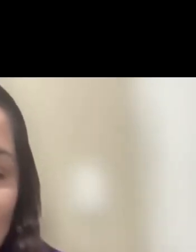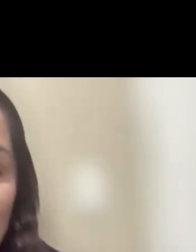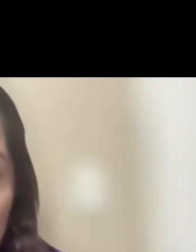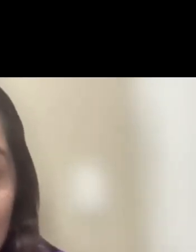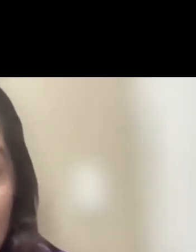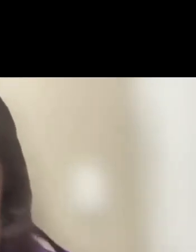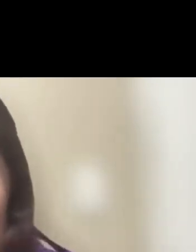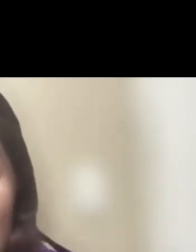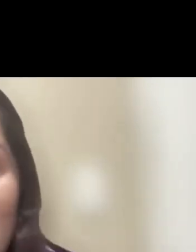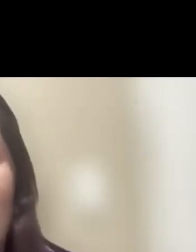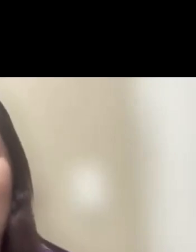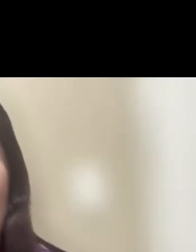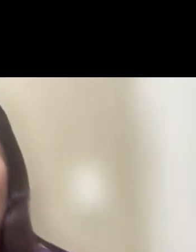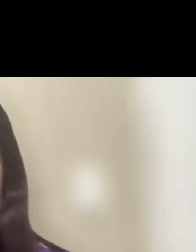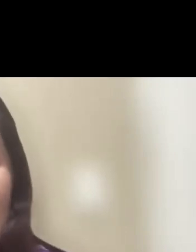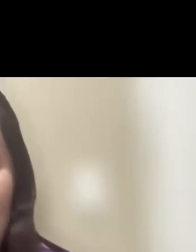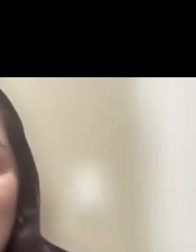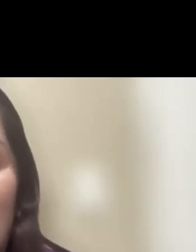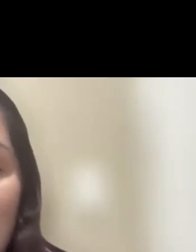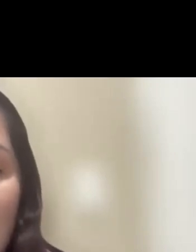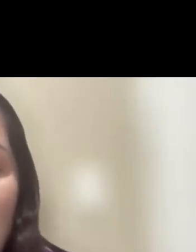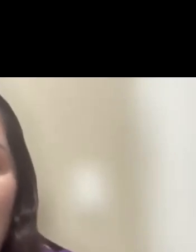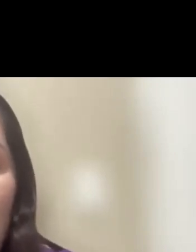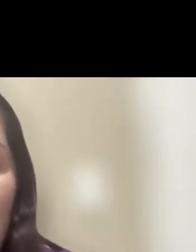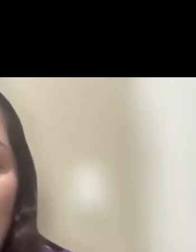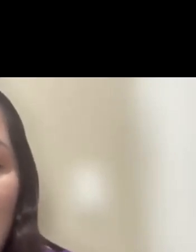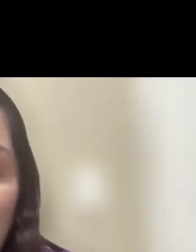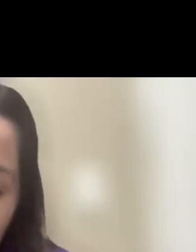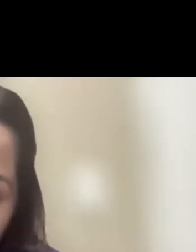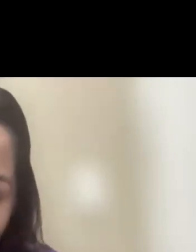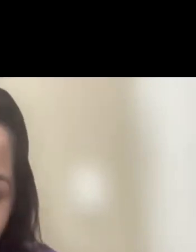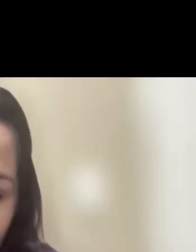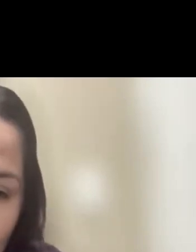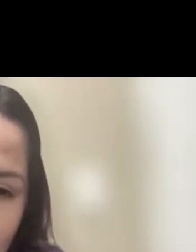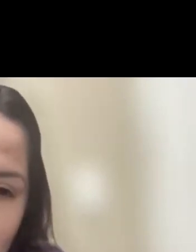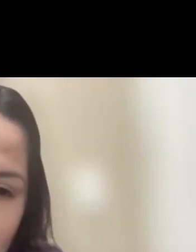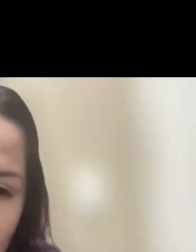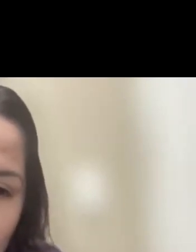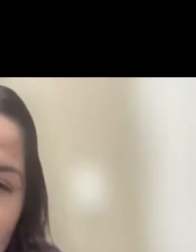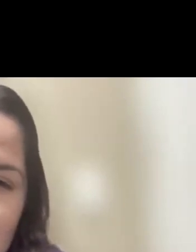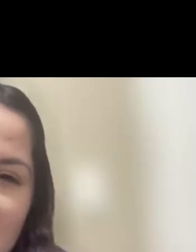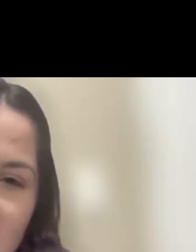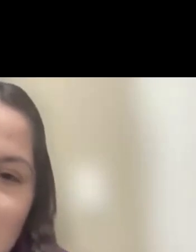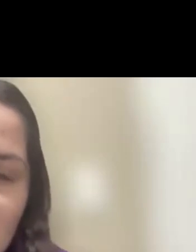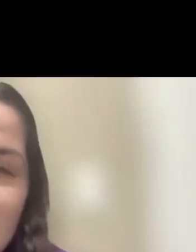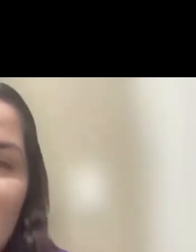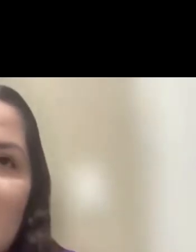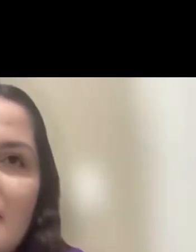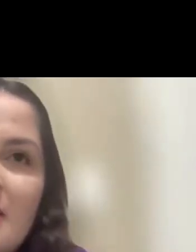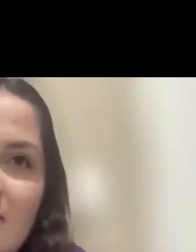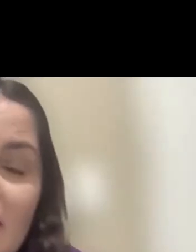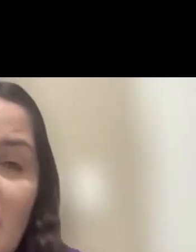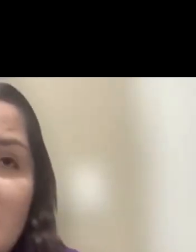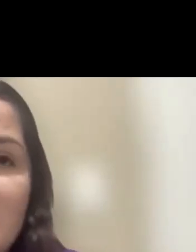help we needed here. It was very difficult. We came back home, and my dad, since he was starting to